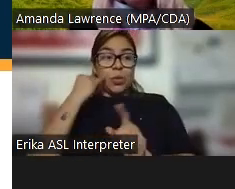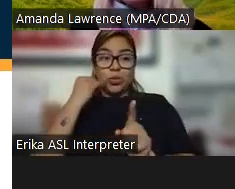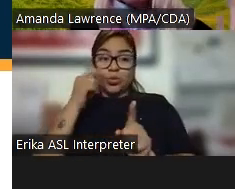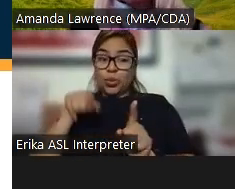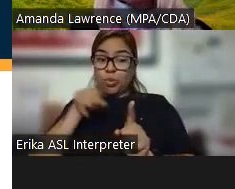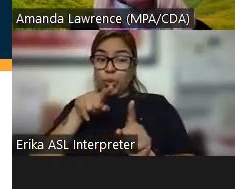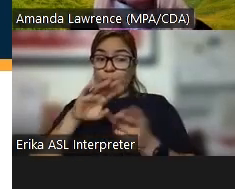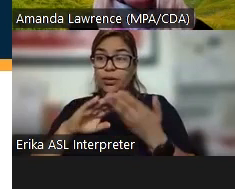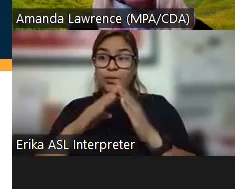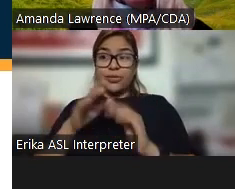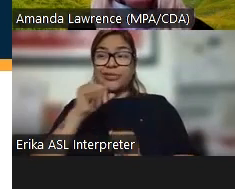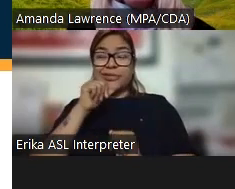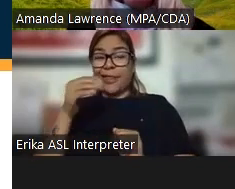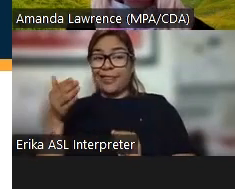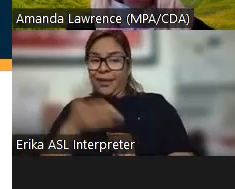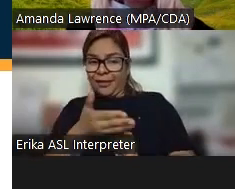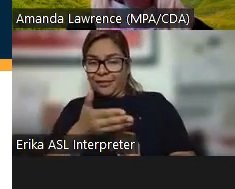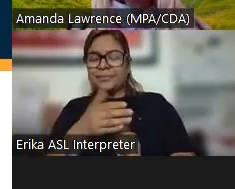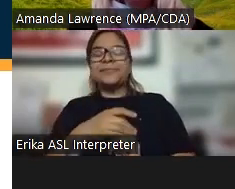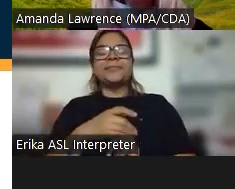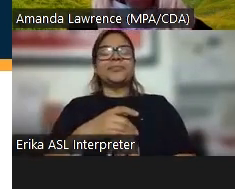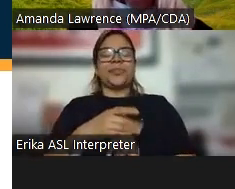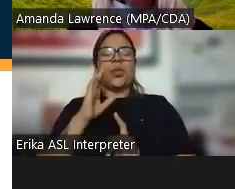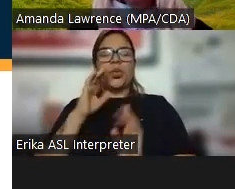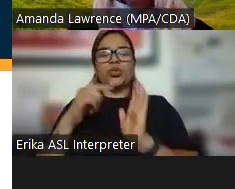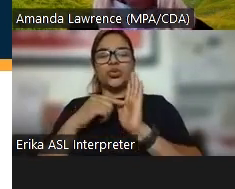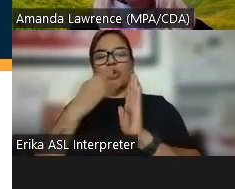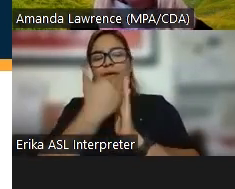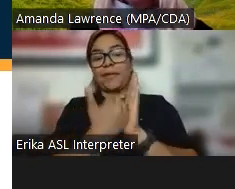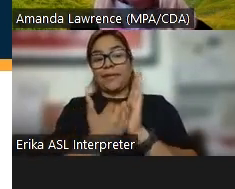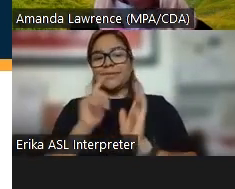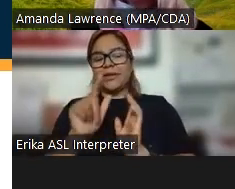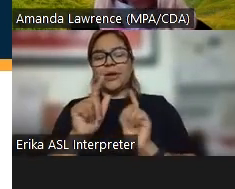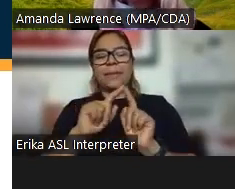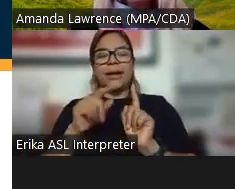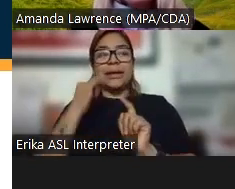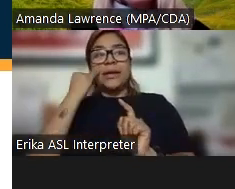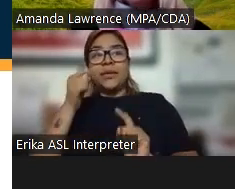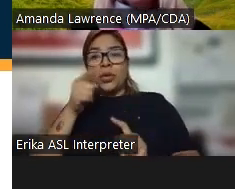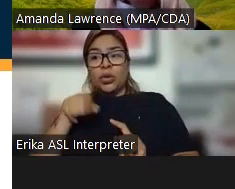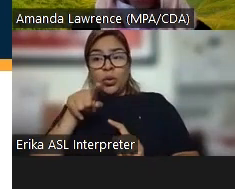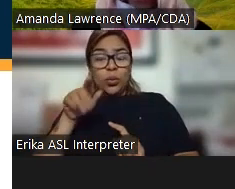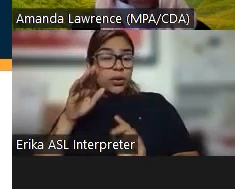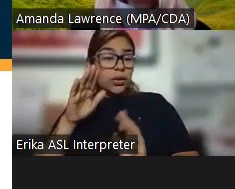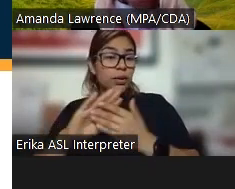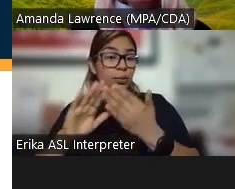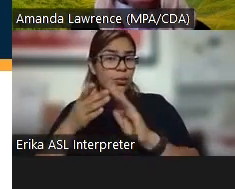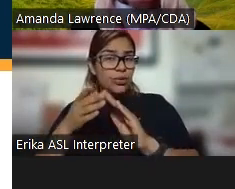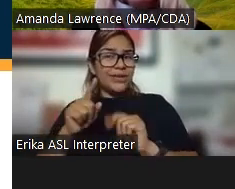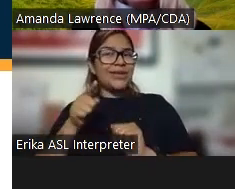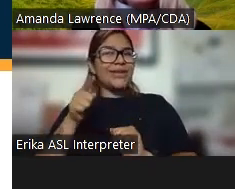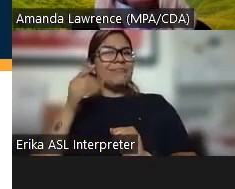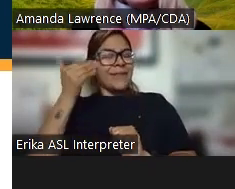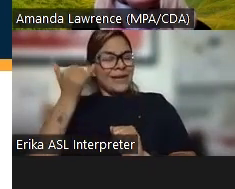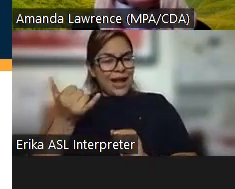list of awardees, I'll show that in a second. If you have not received an award and you think your community is well suited to start to build out their